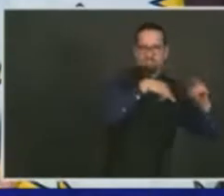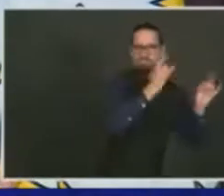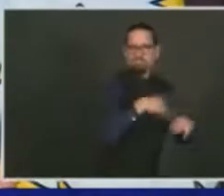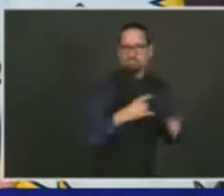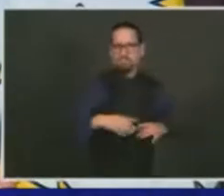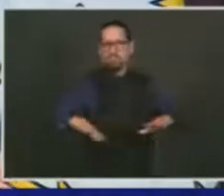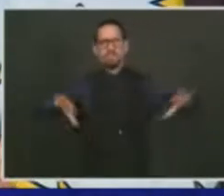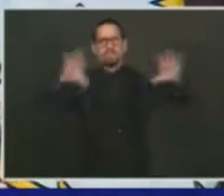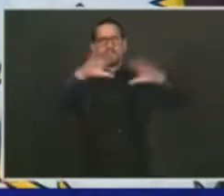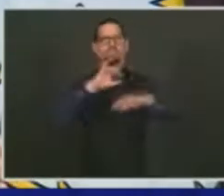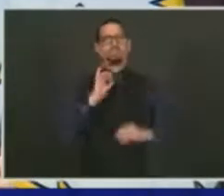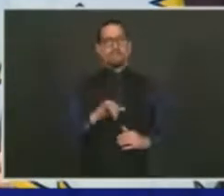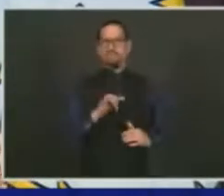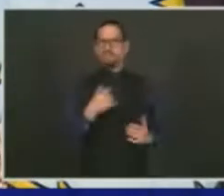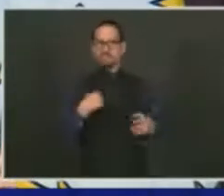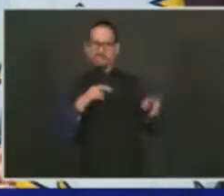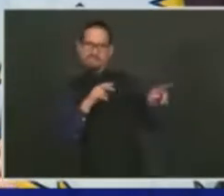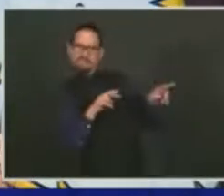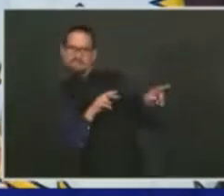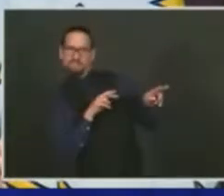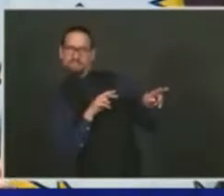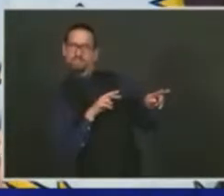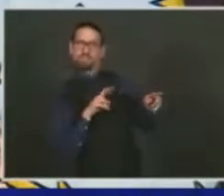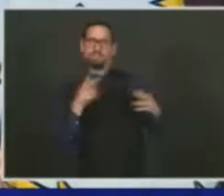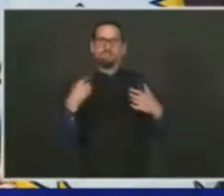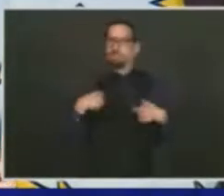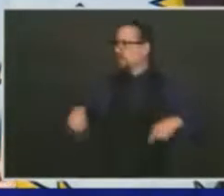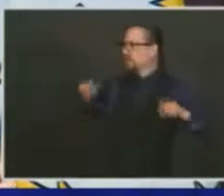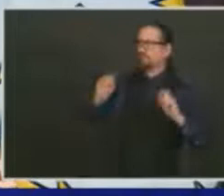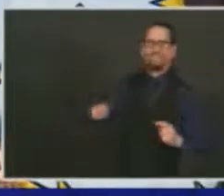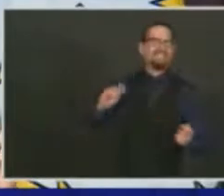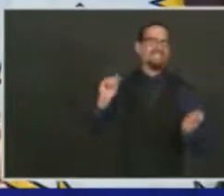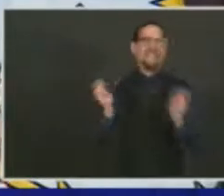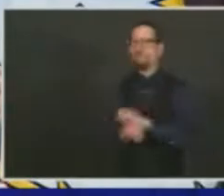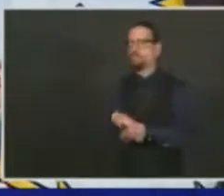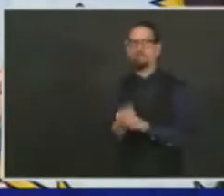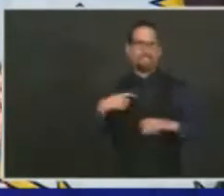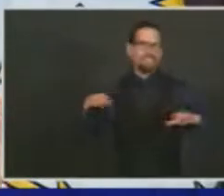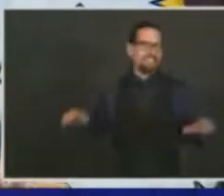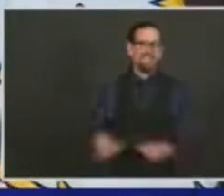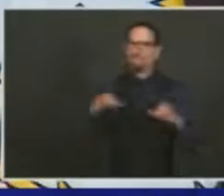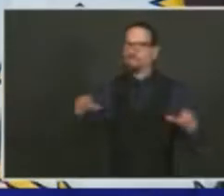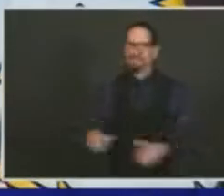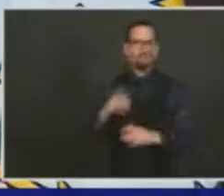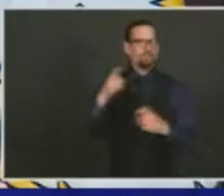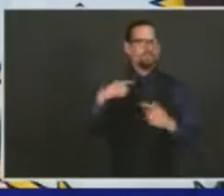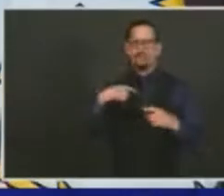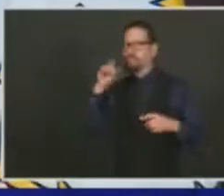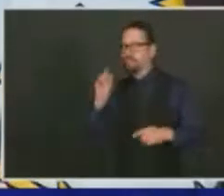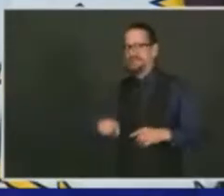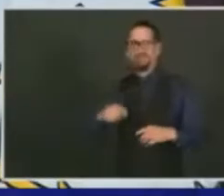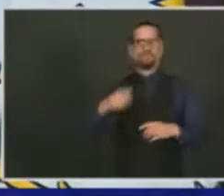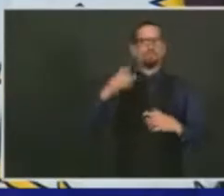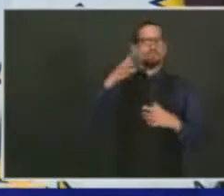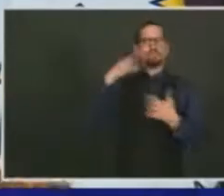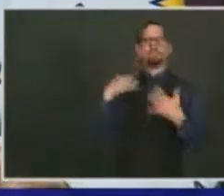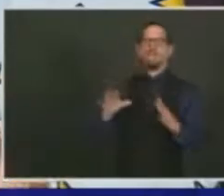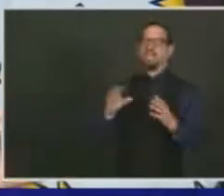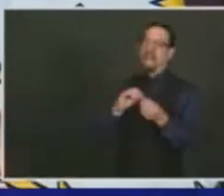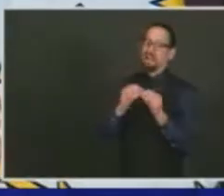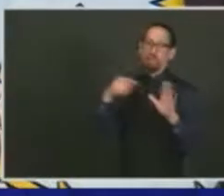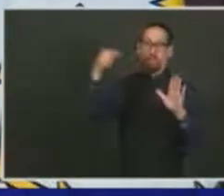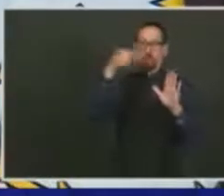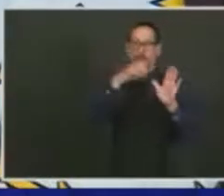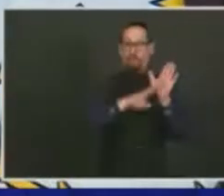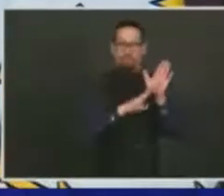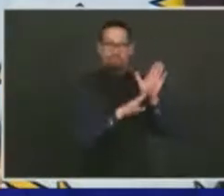to change our behavior in small, daily, but important ways to make it so that we never get there. But